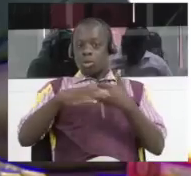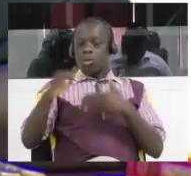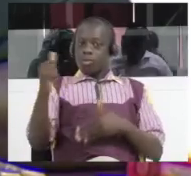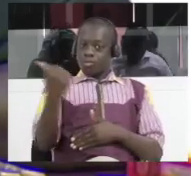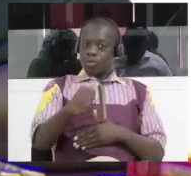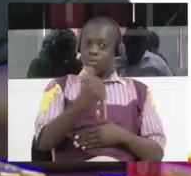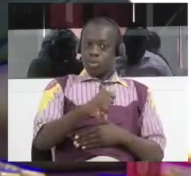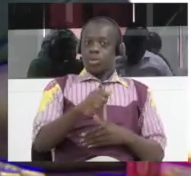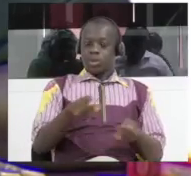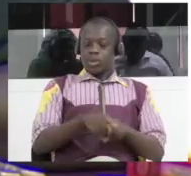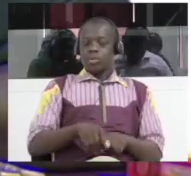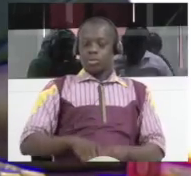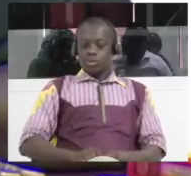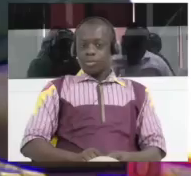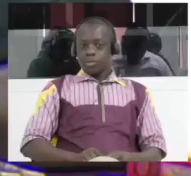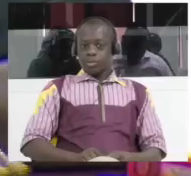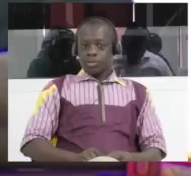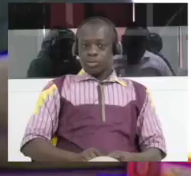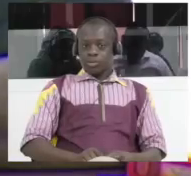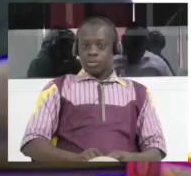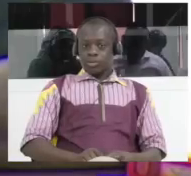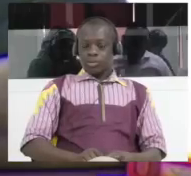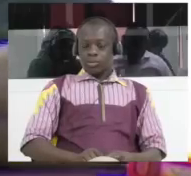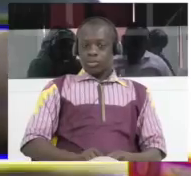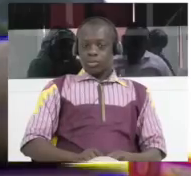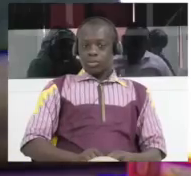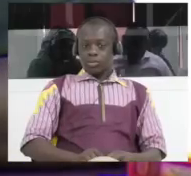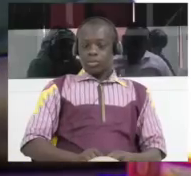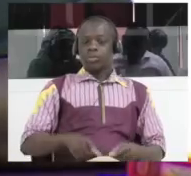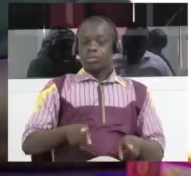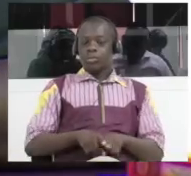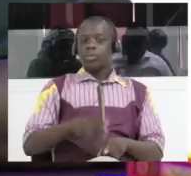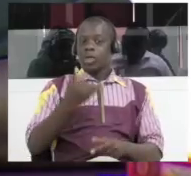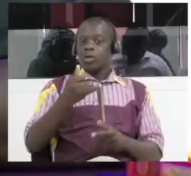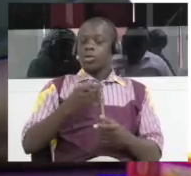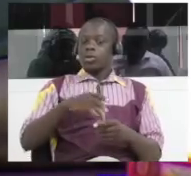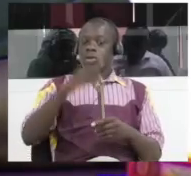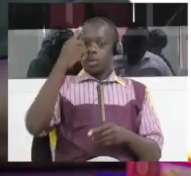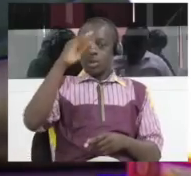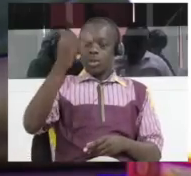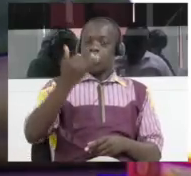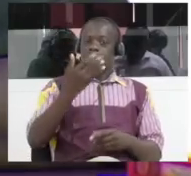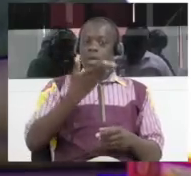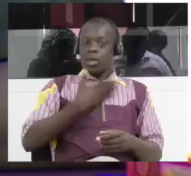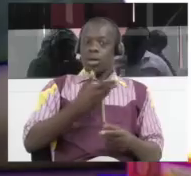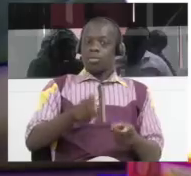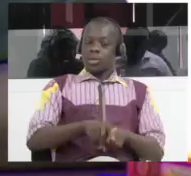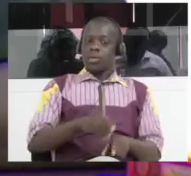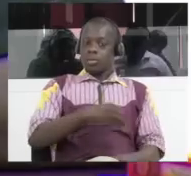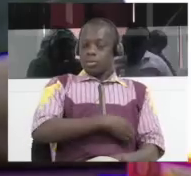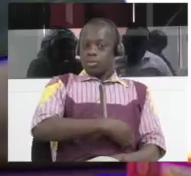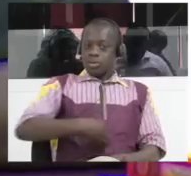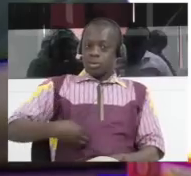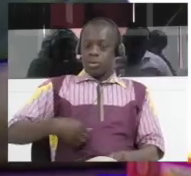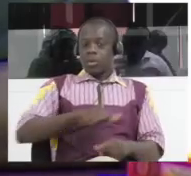criticisms, and then I think this was no exception. So you would now agree that such was the case? There was resentment